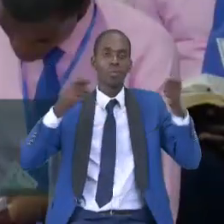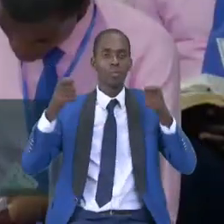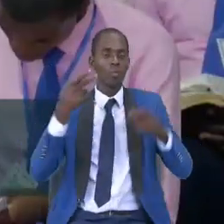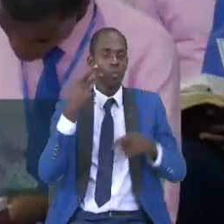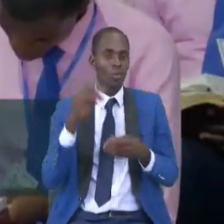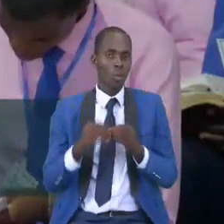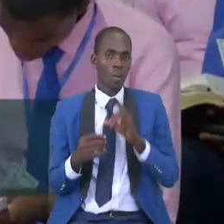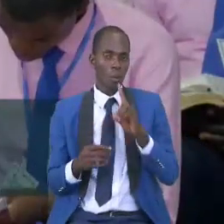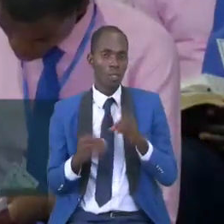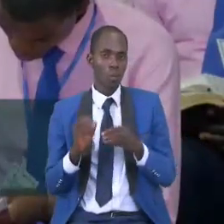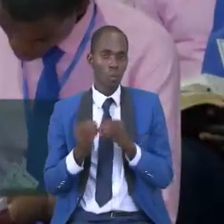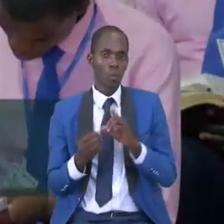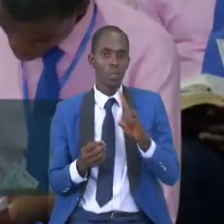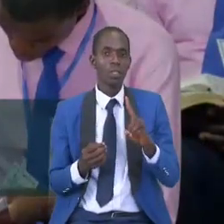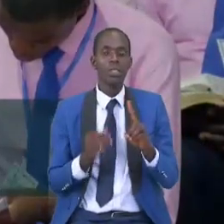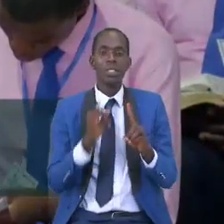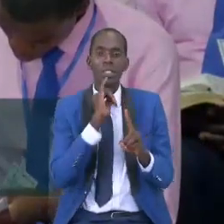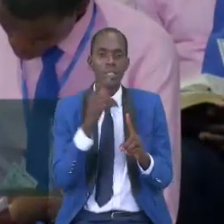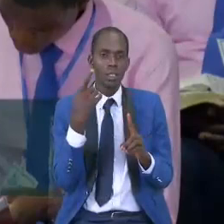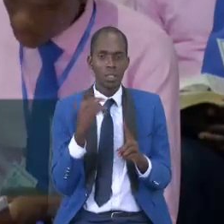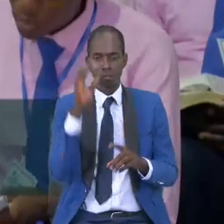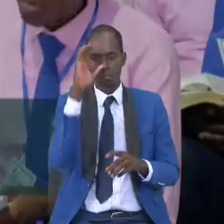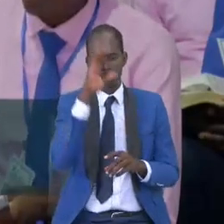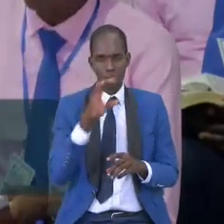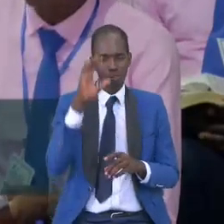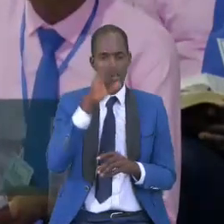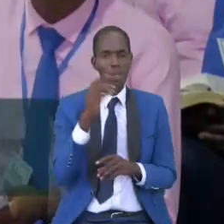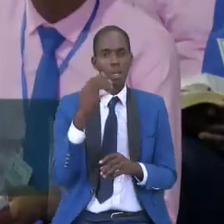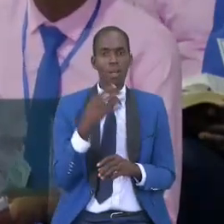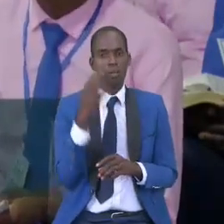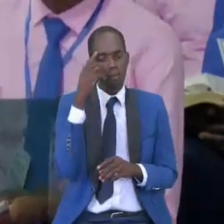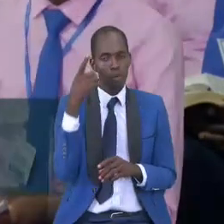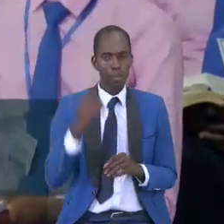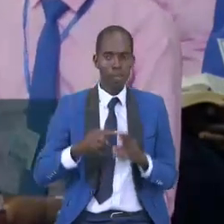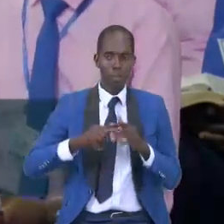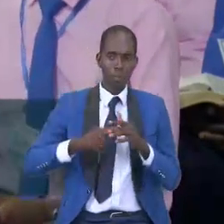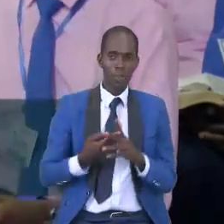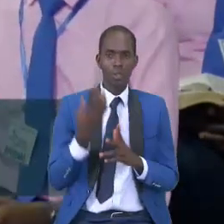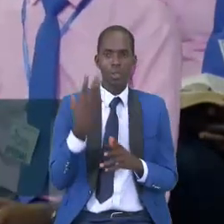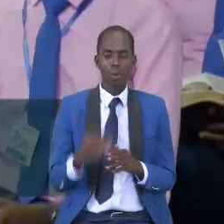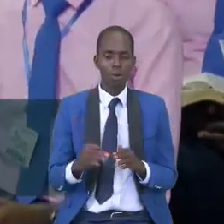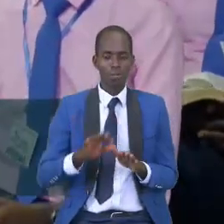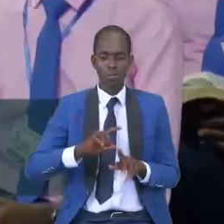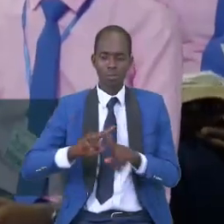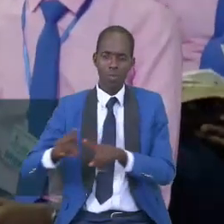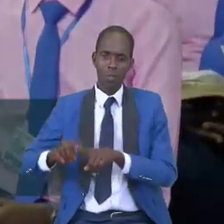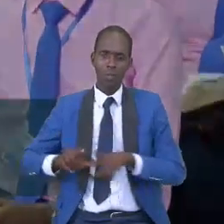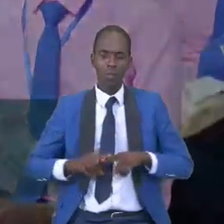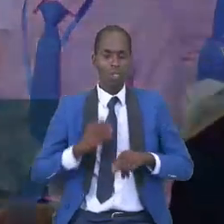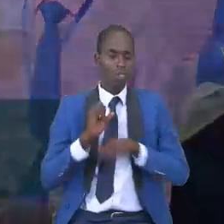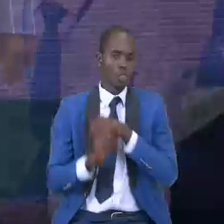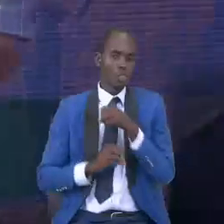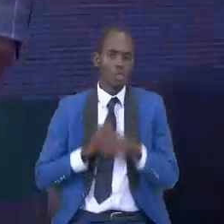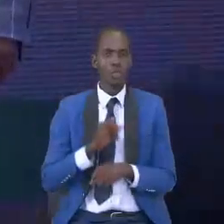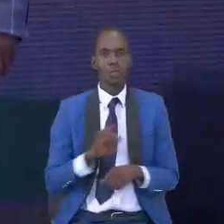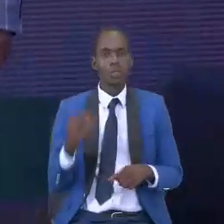search for the source of diverse suffering. We're looking at Jonah chapter 1, and we're reading from verse 7. And